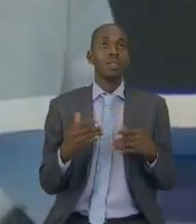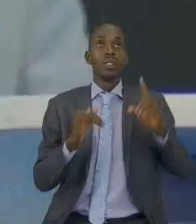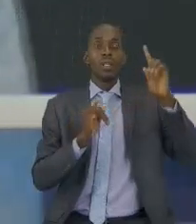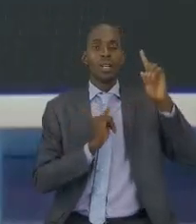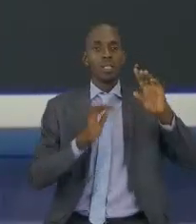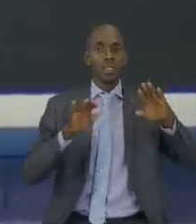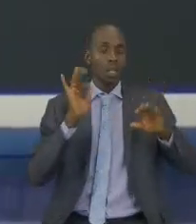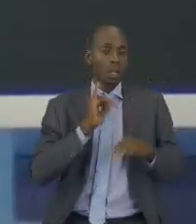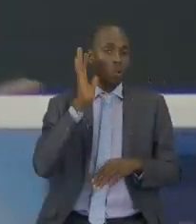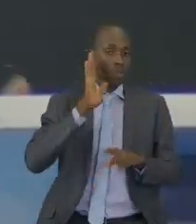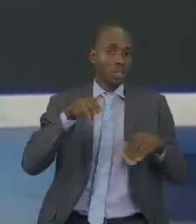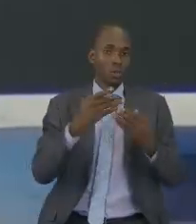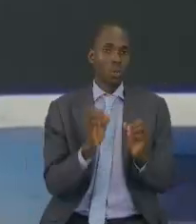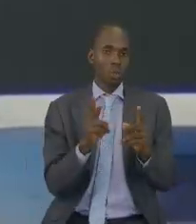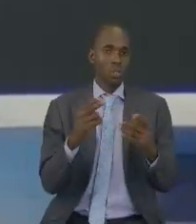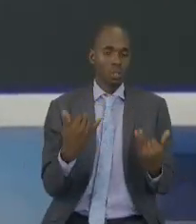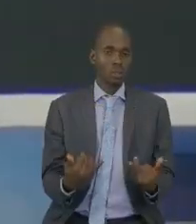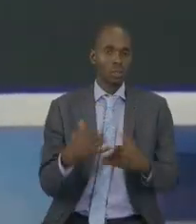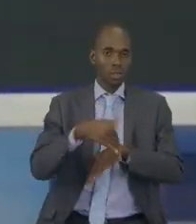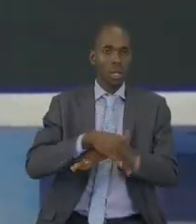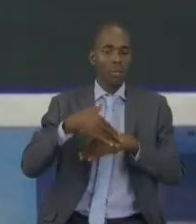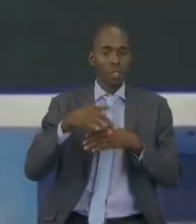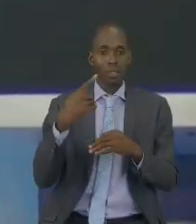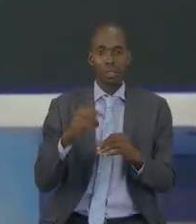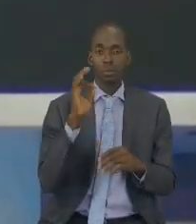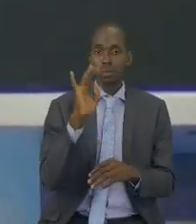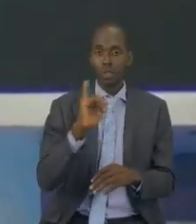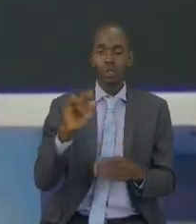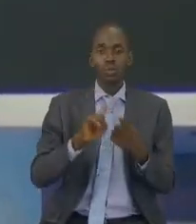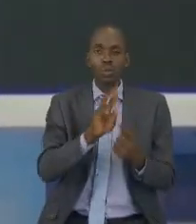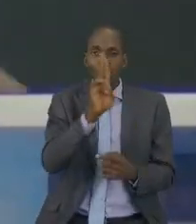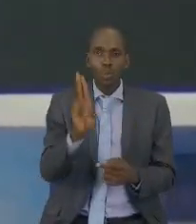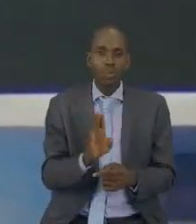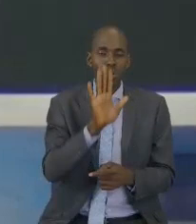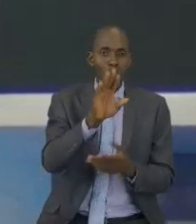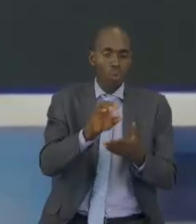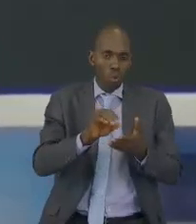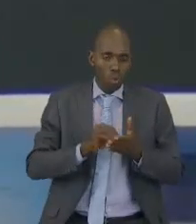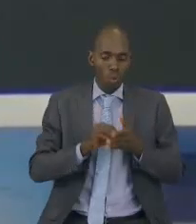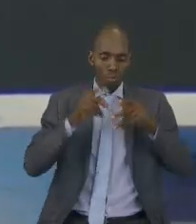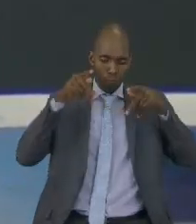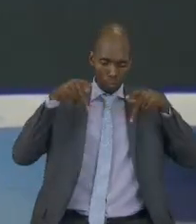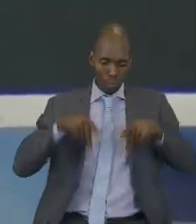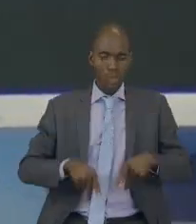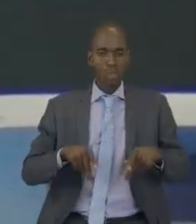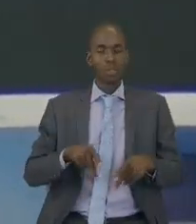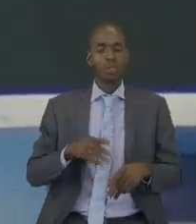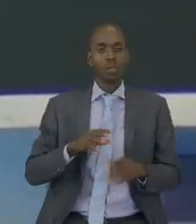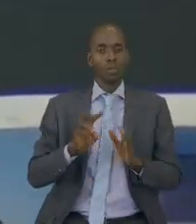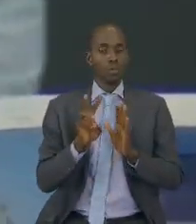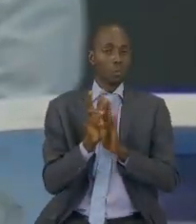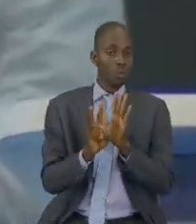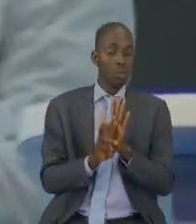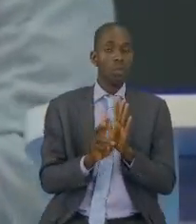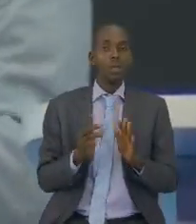chance tonight, at the end of the message, to use your own personal will and your volition and